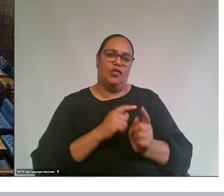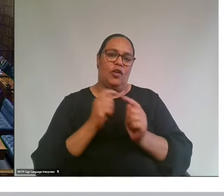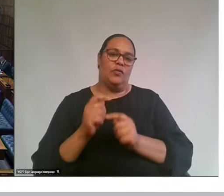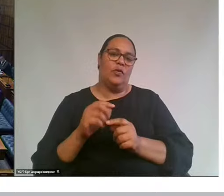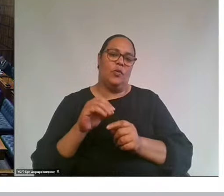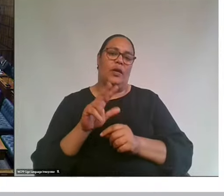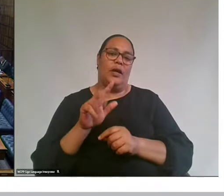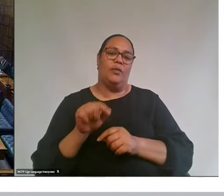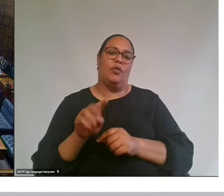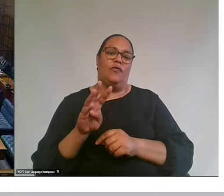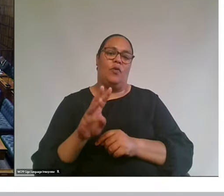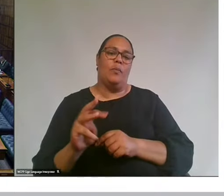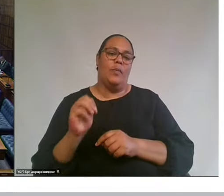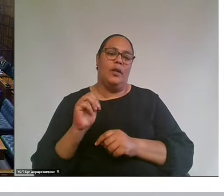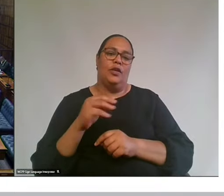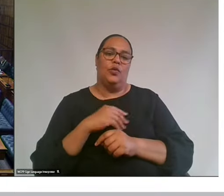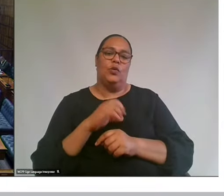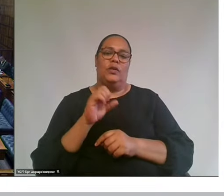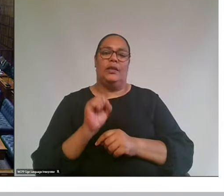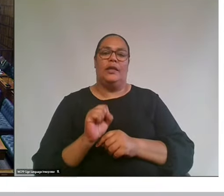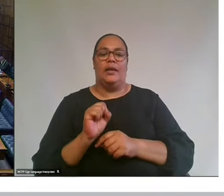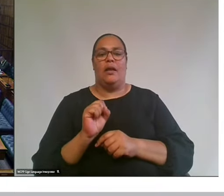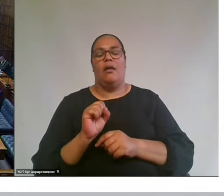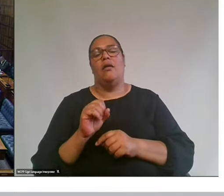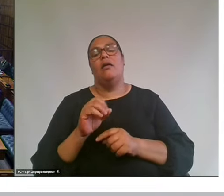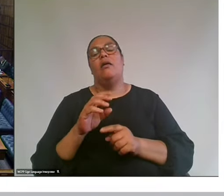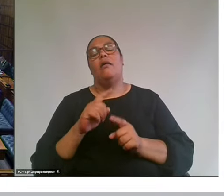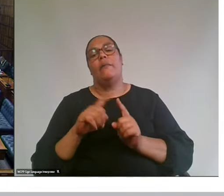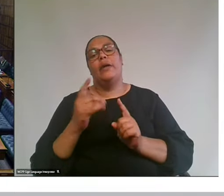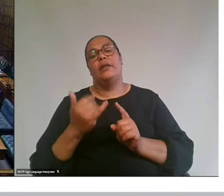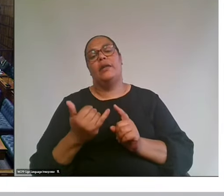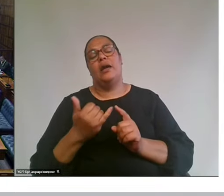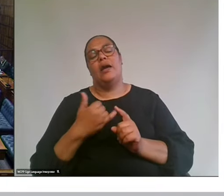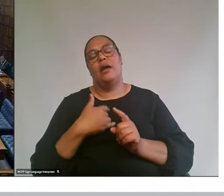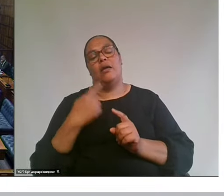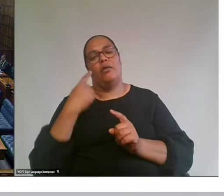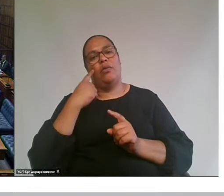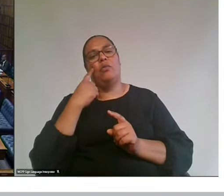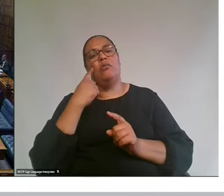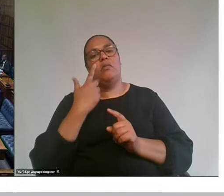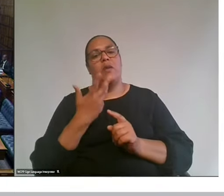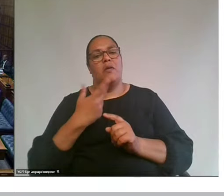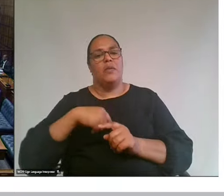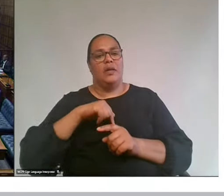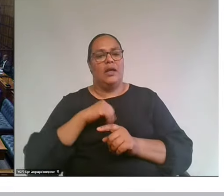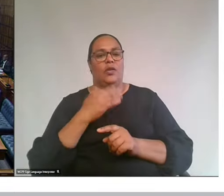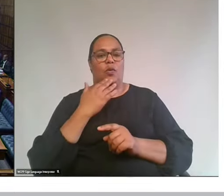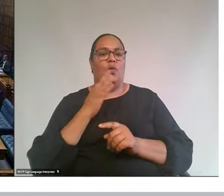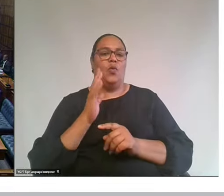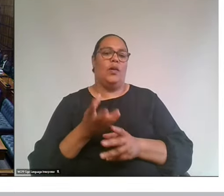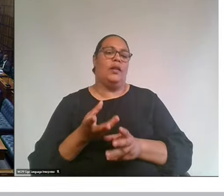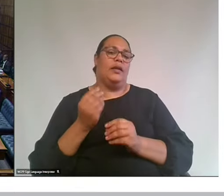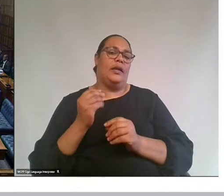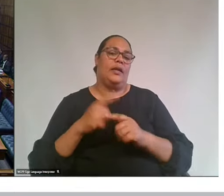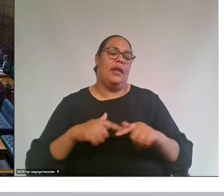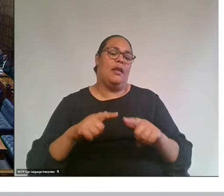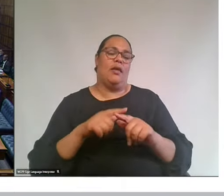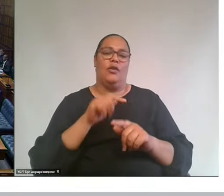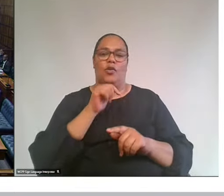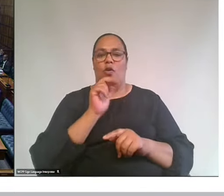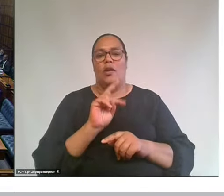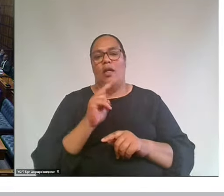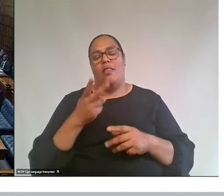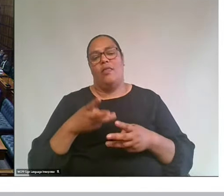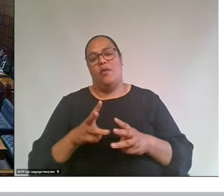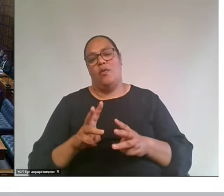8.4 million to the Sana I would I have told that it's us who are supposed to be getting land not the other